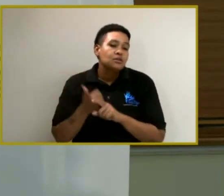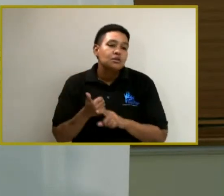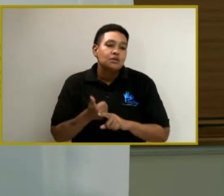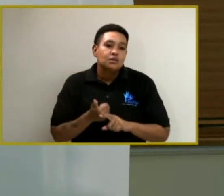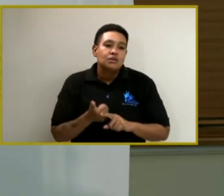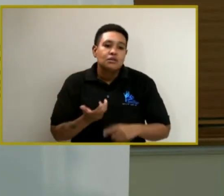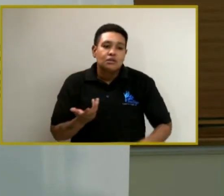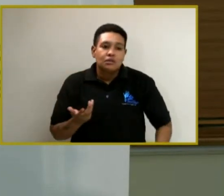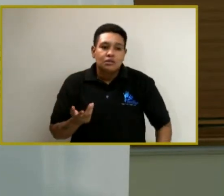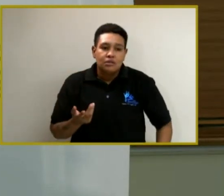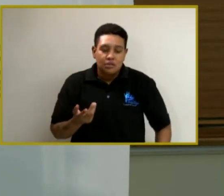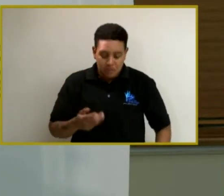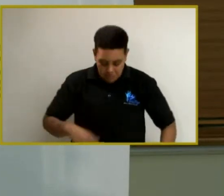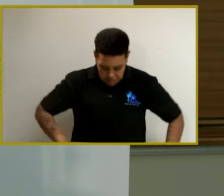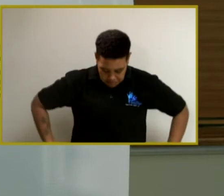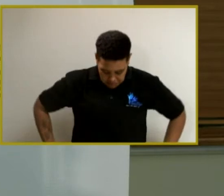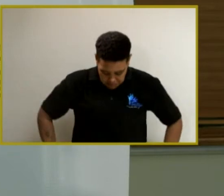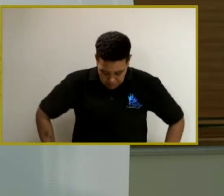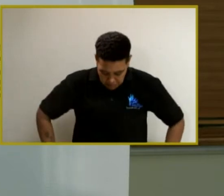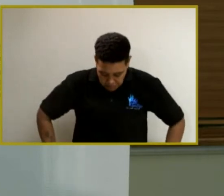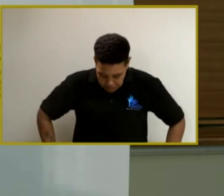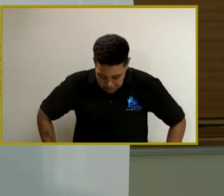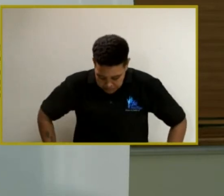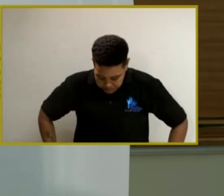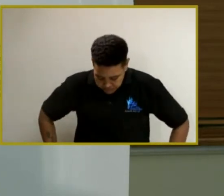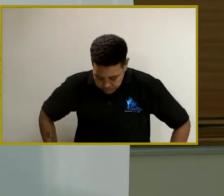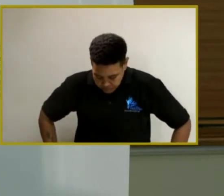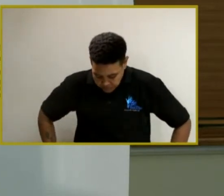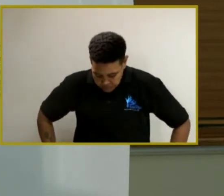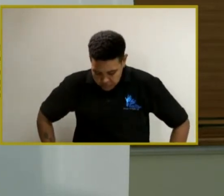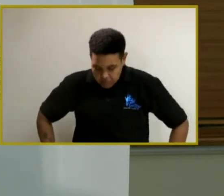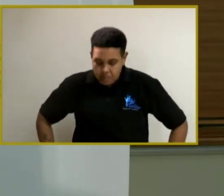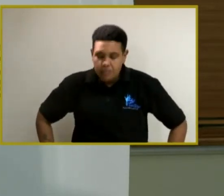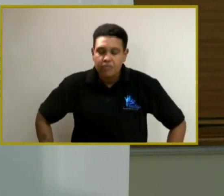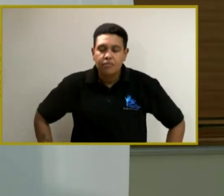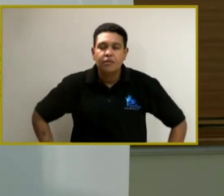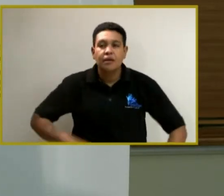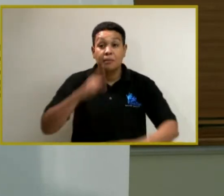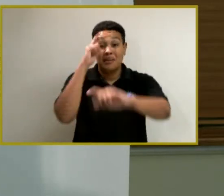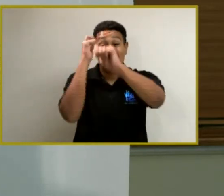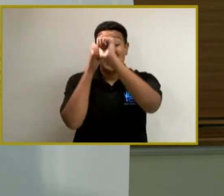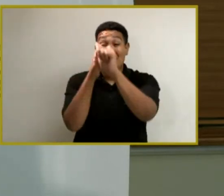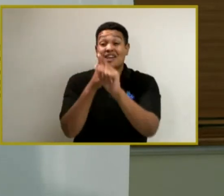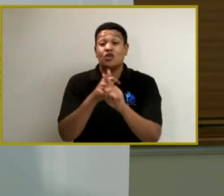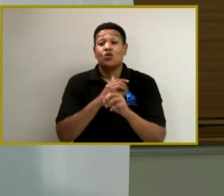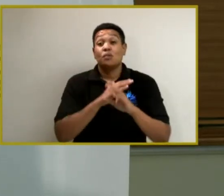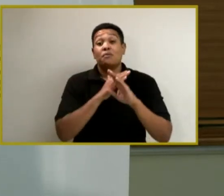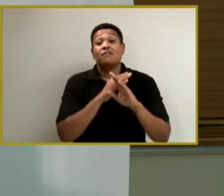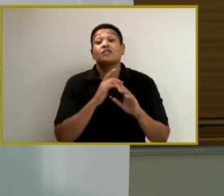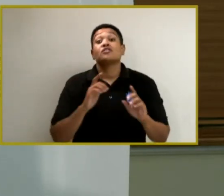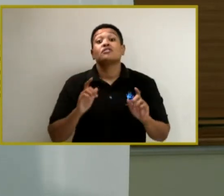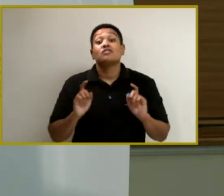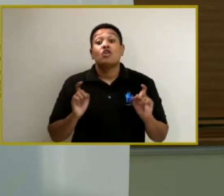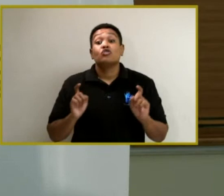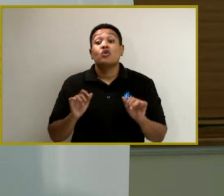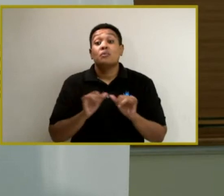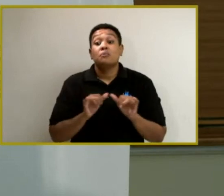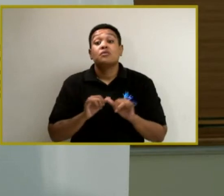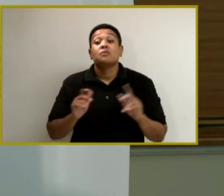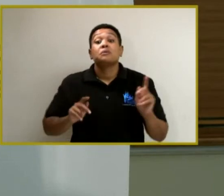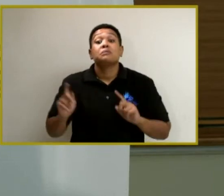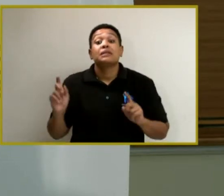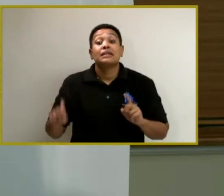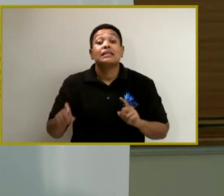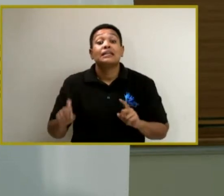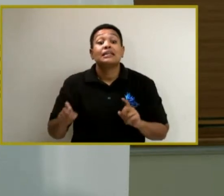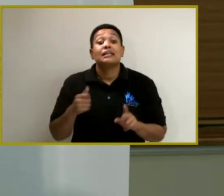because in terms of adhering to the infection prevention and control measures, persons need to adhere to these,